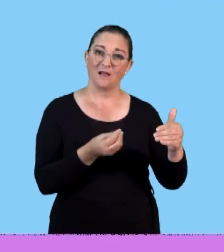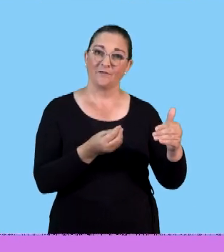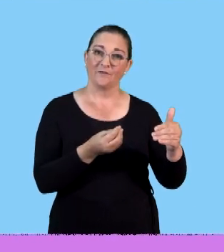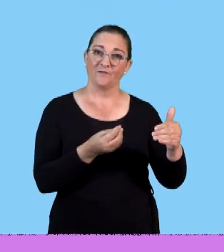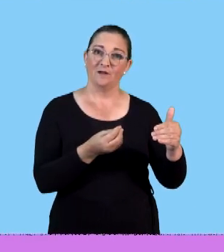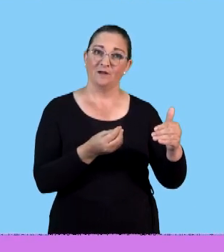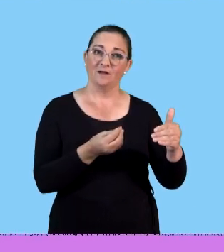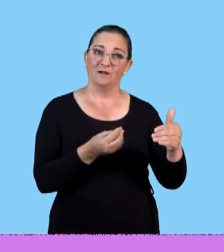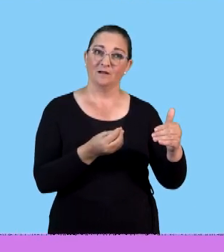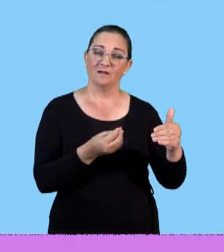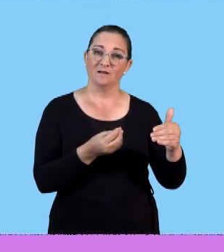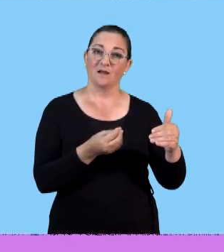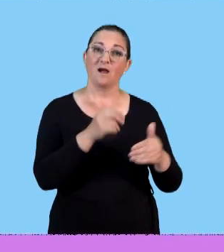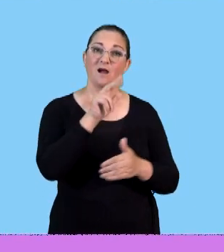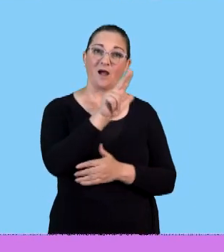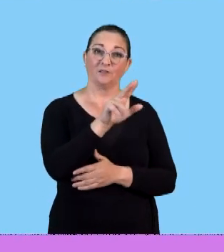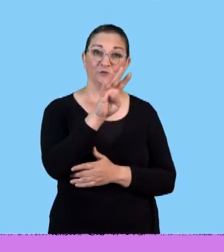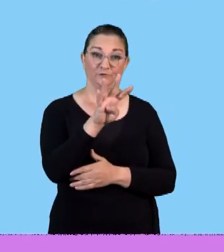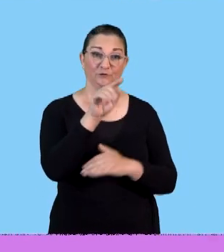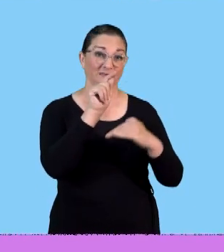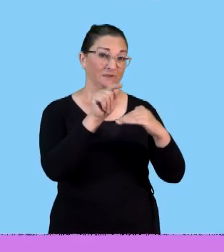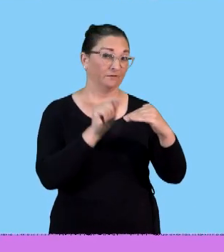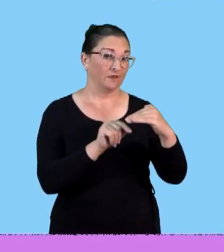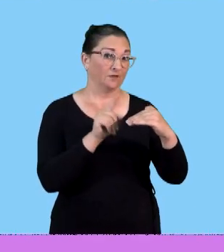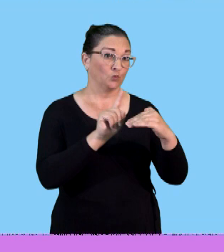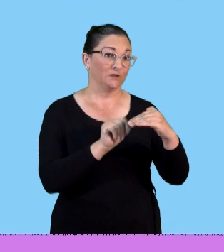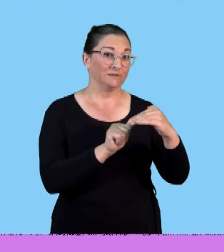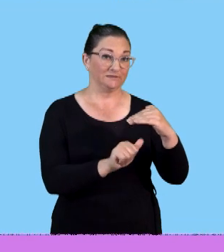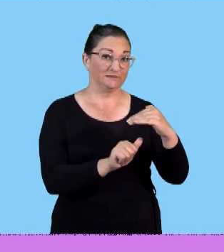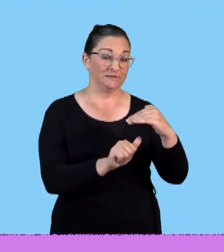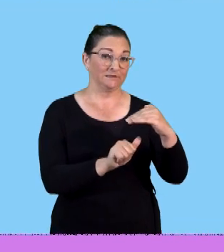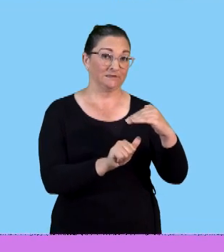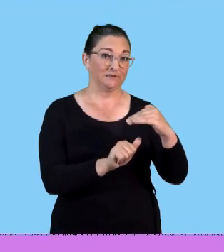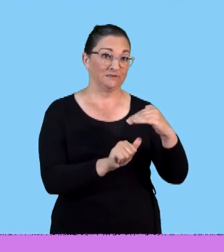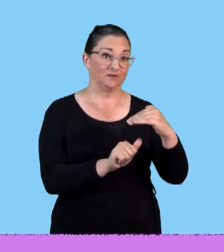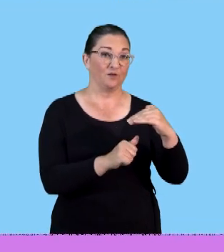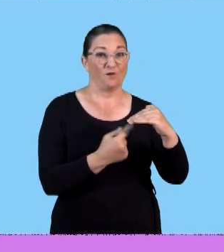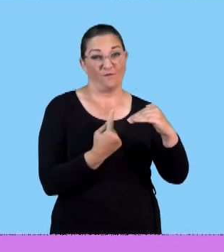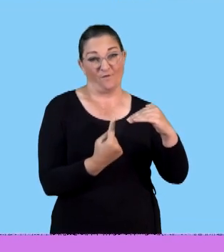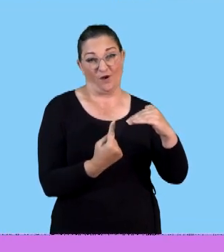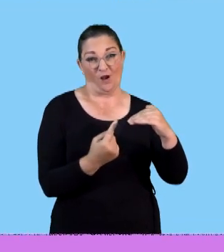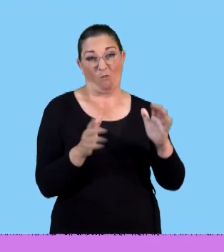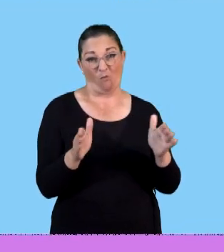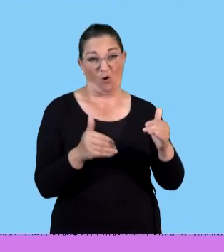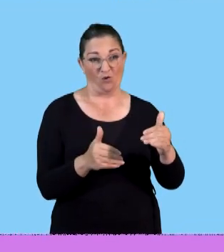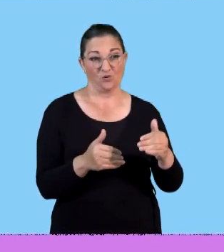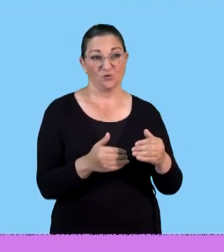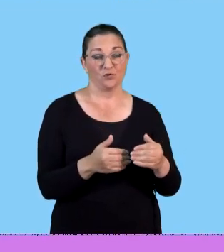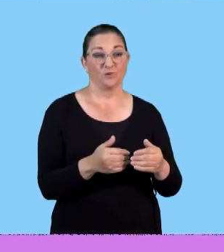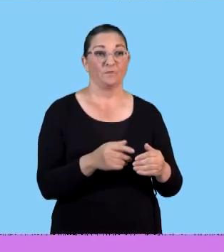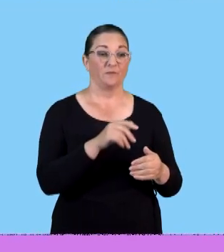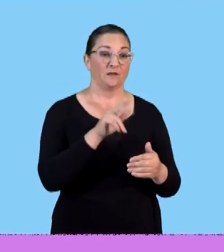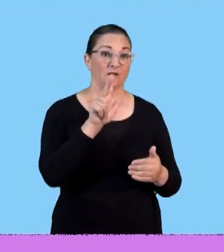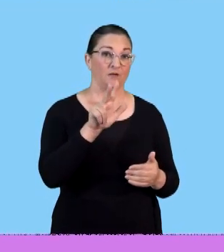6 tiles, so I take my 84 tiles, the total that I need, divided by 6 tiles per box. So what will we